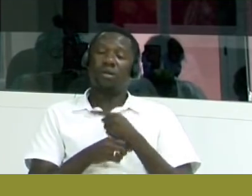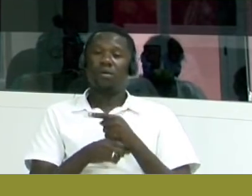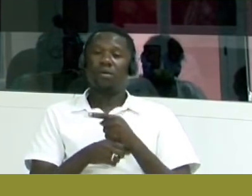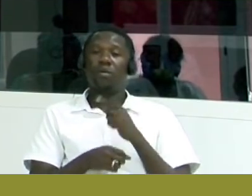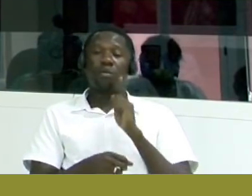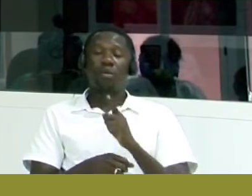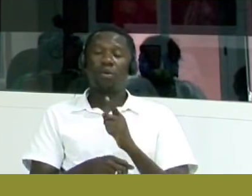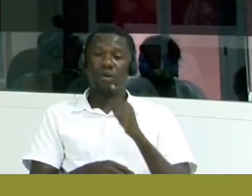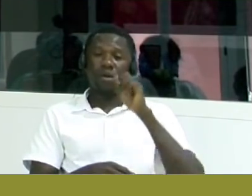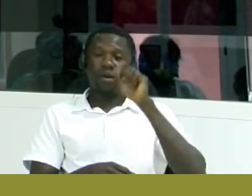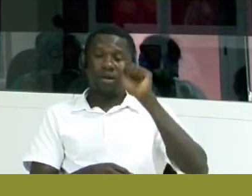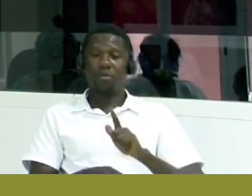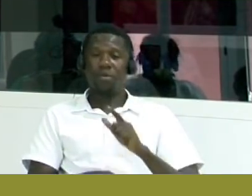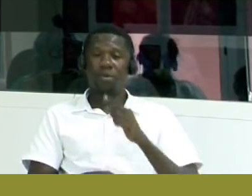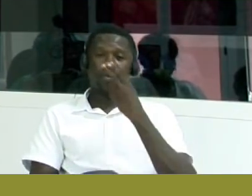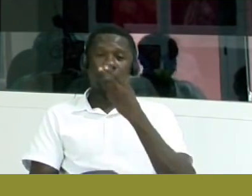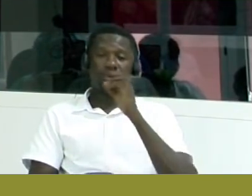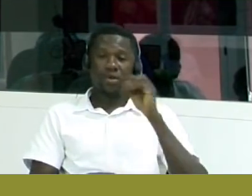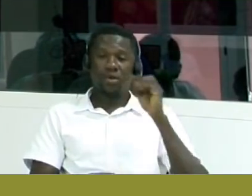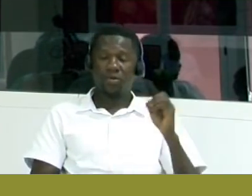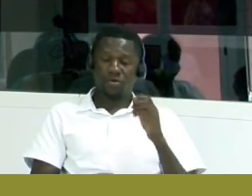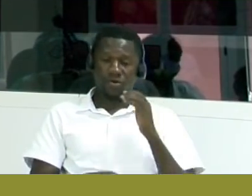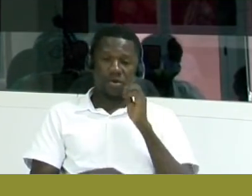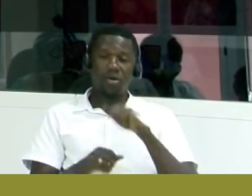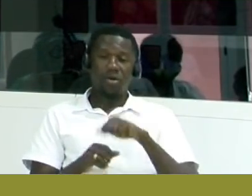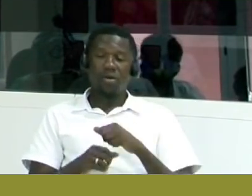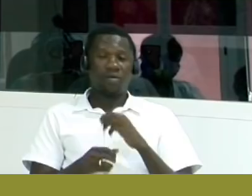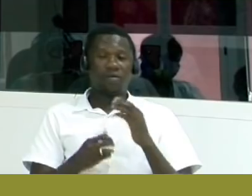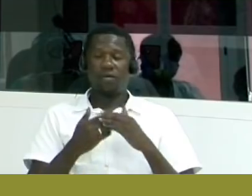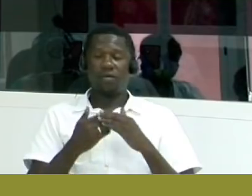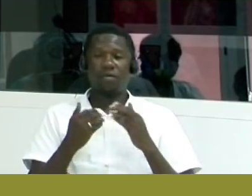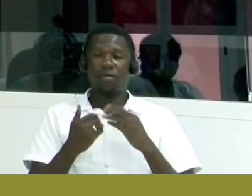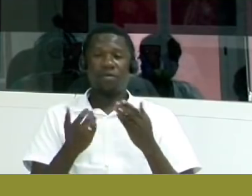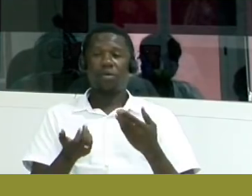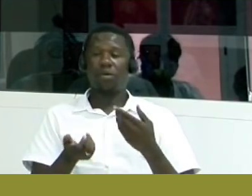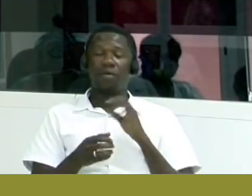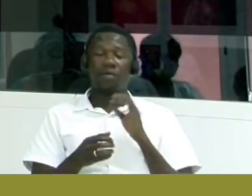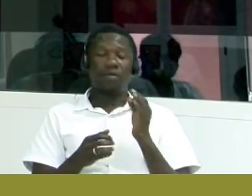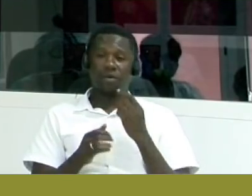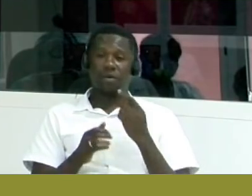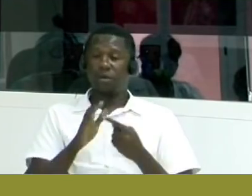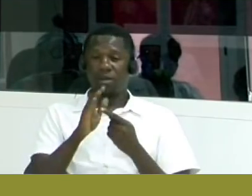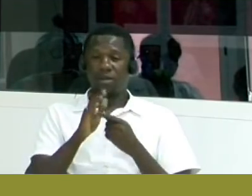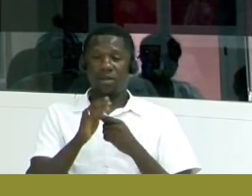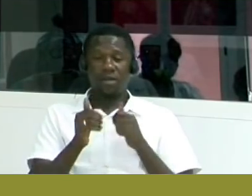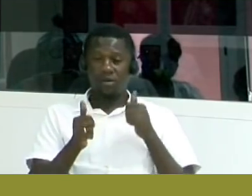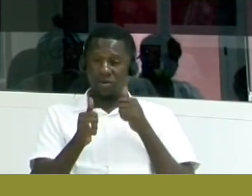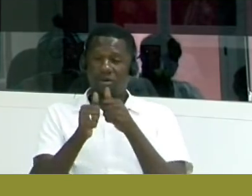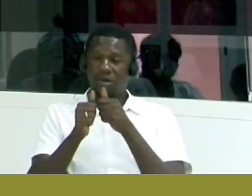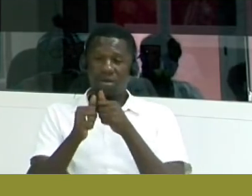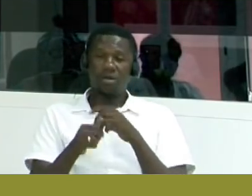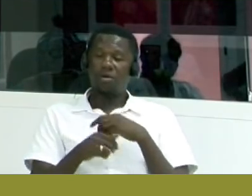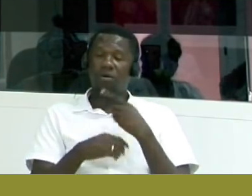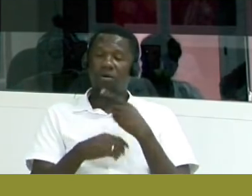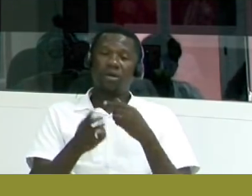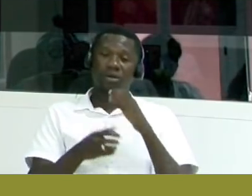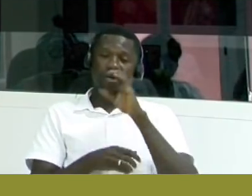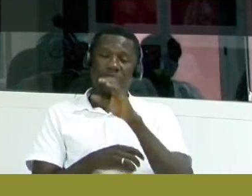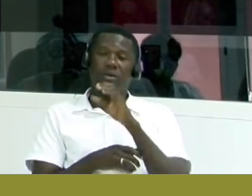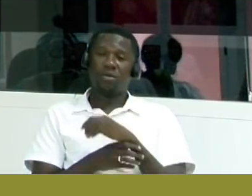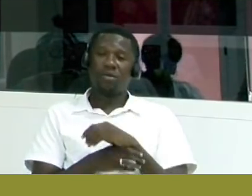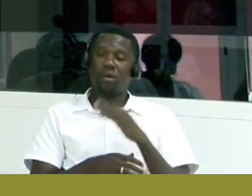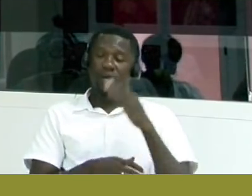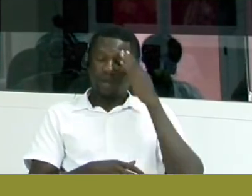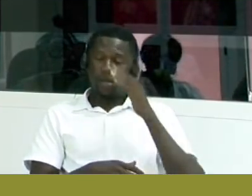April 2000 would do so very much and would be very prominent in that haunting of the country. Again, thank